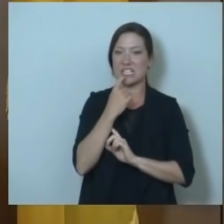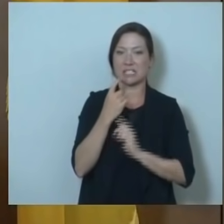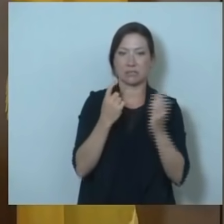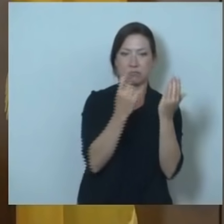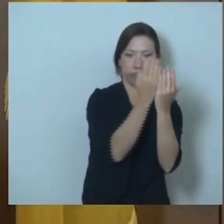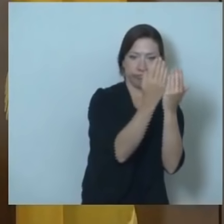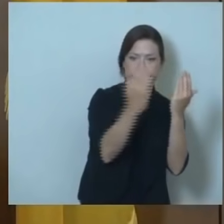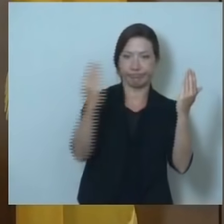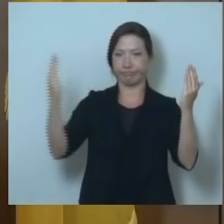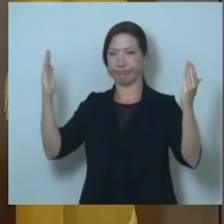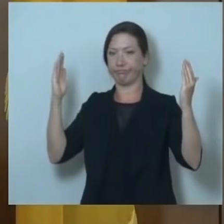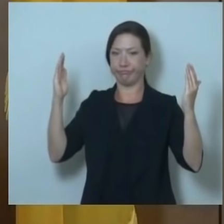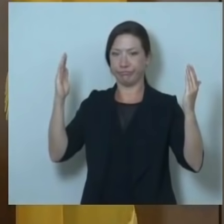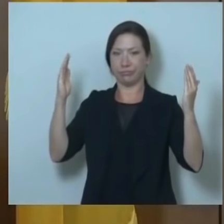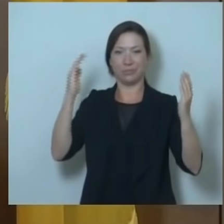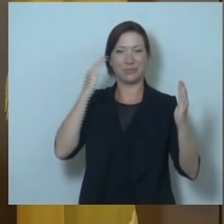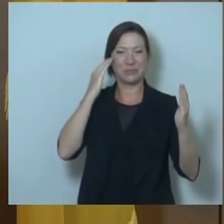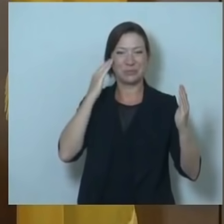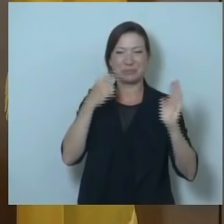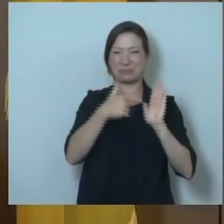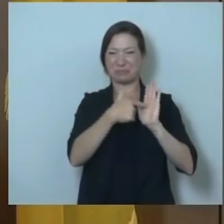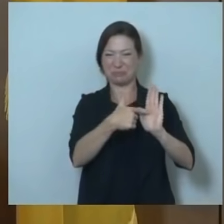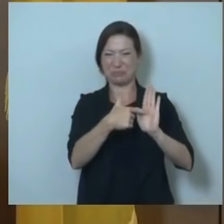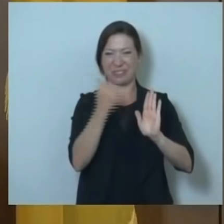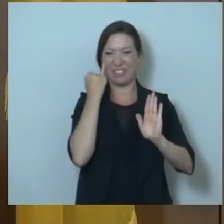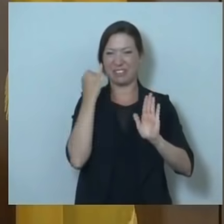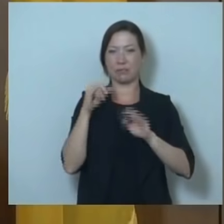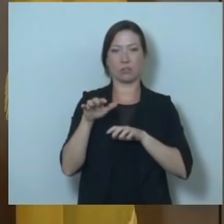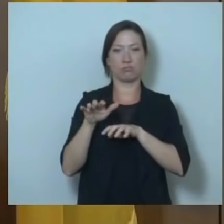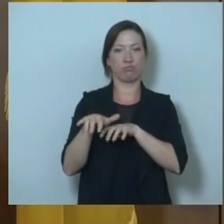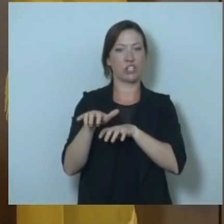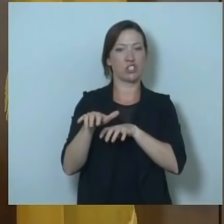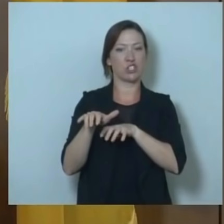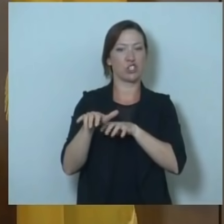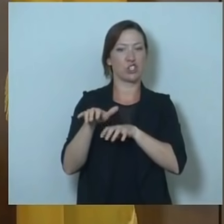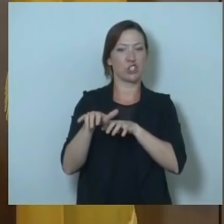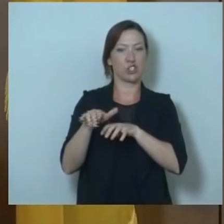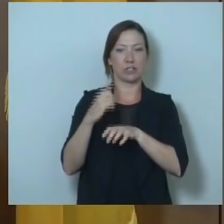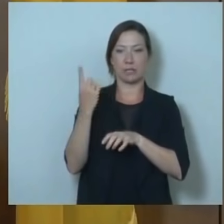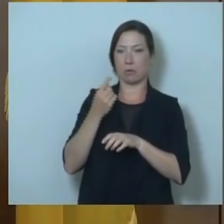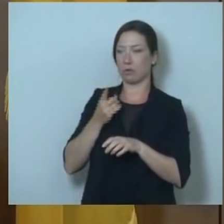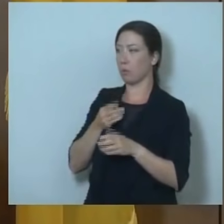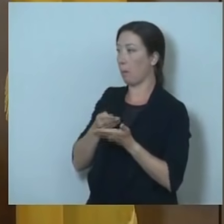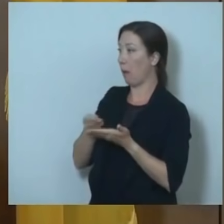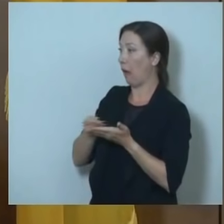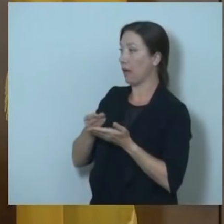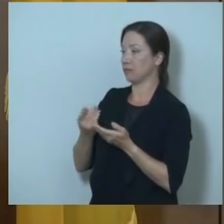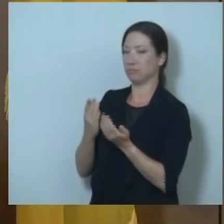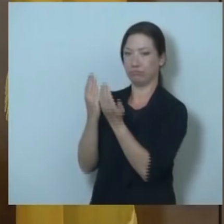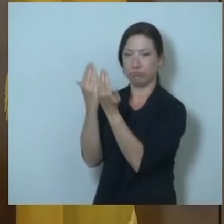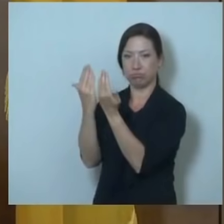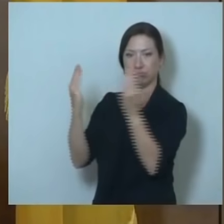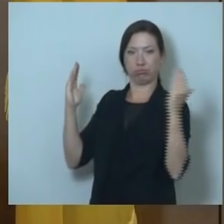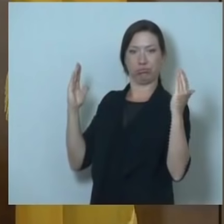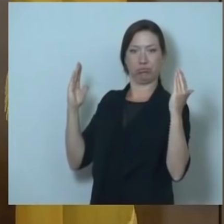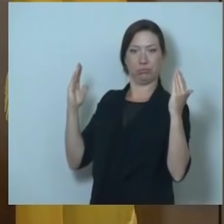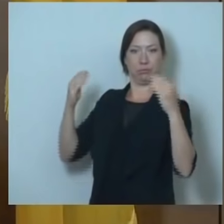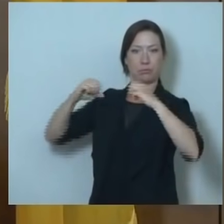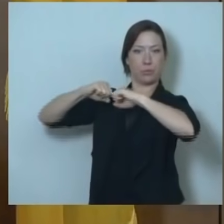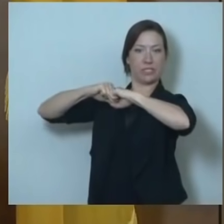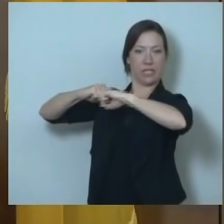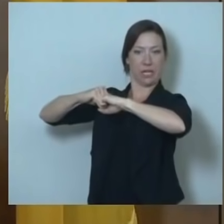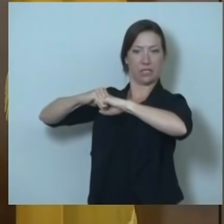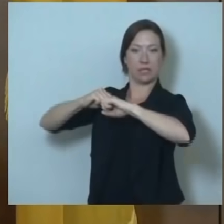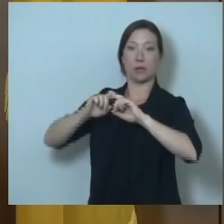I'll use the obvious, someone working a cash register and consumers. but manufacturing separation is going to